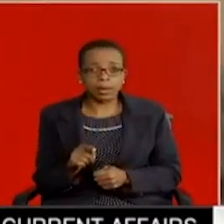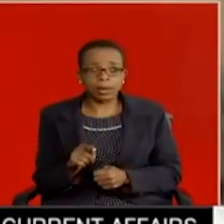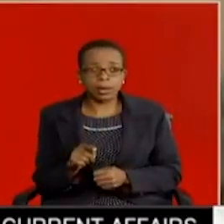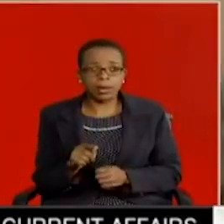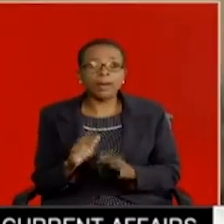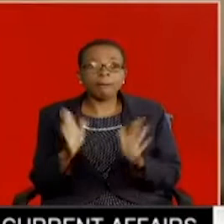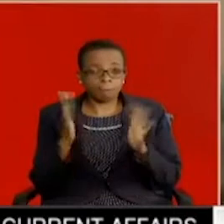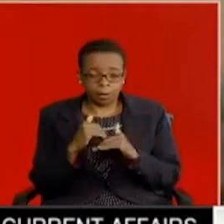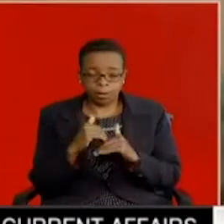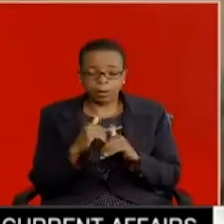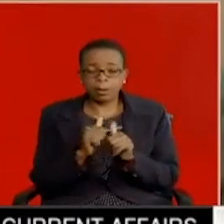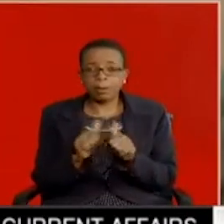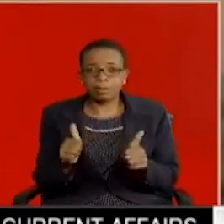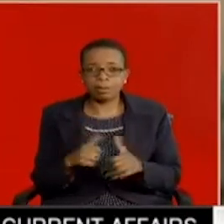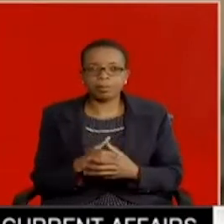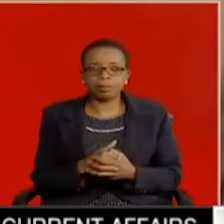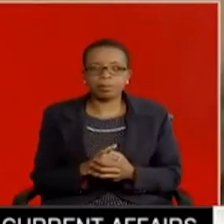been completed successfully.